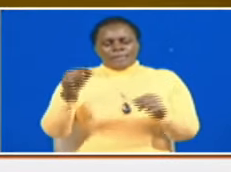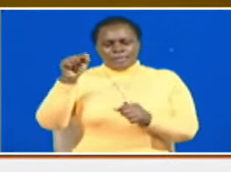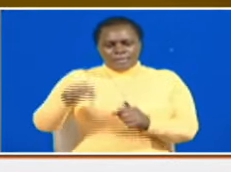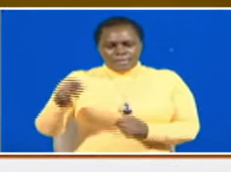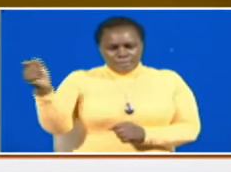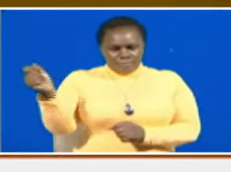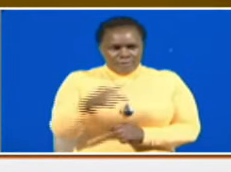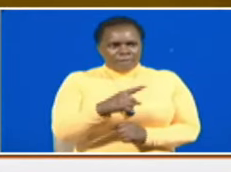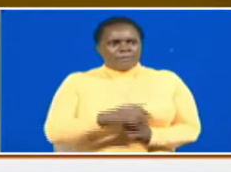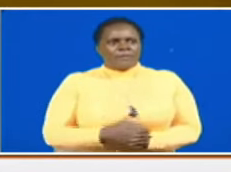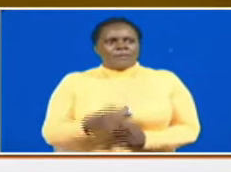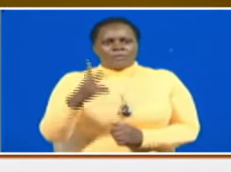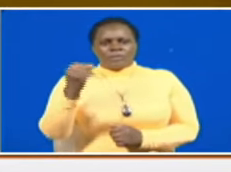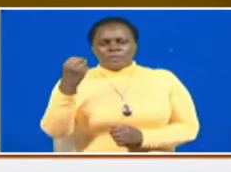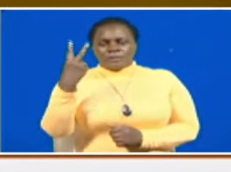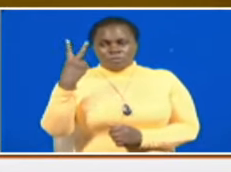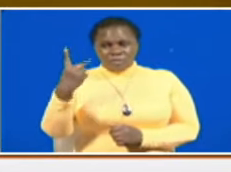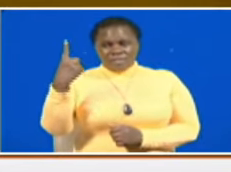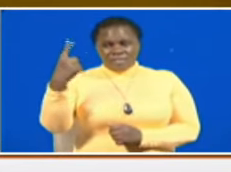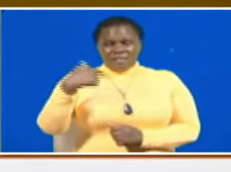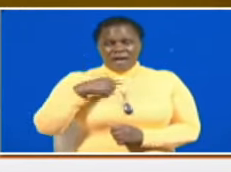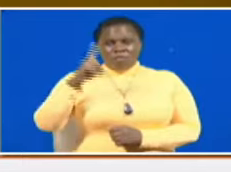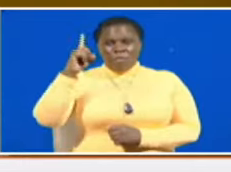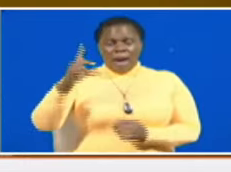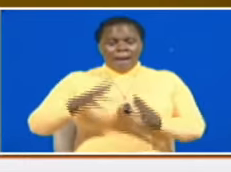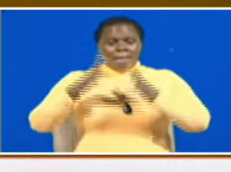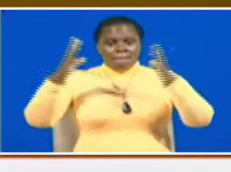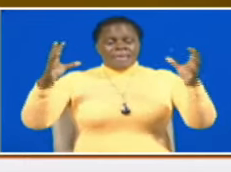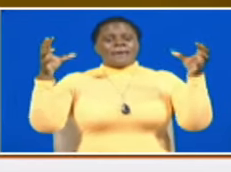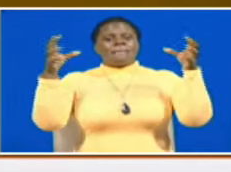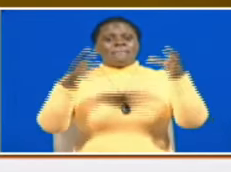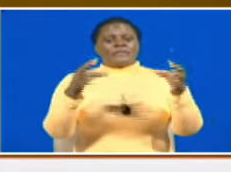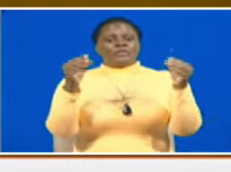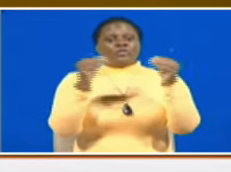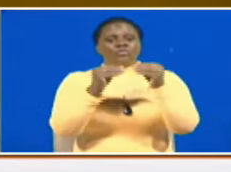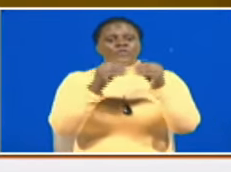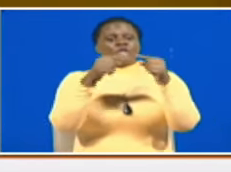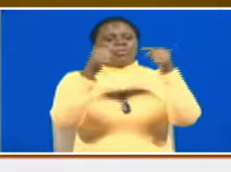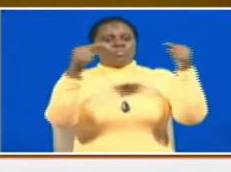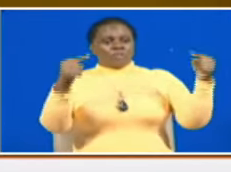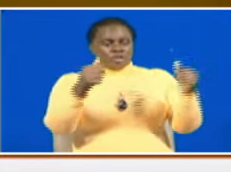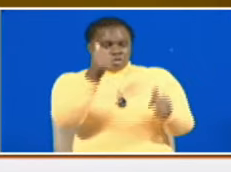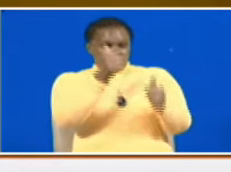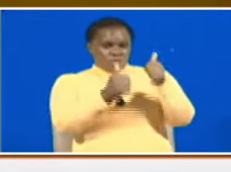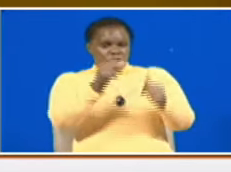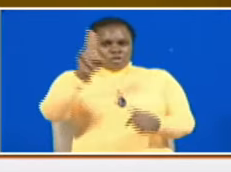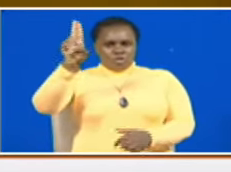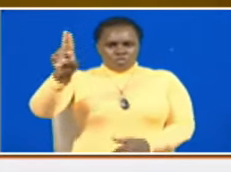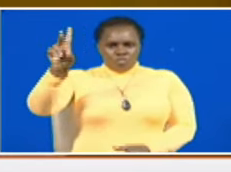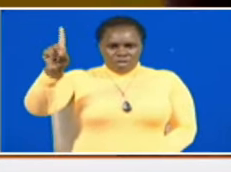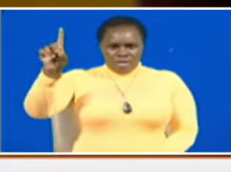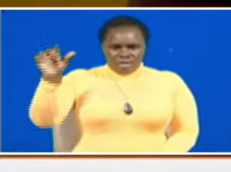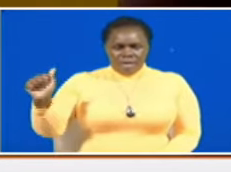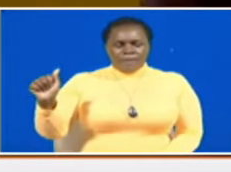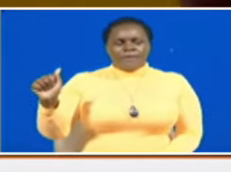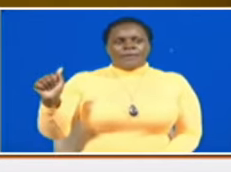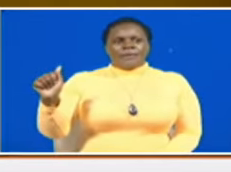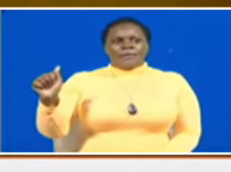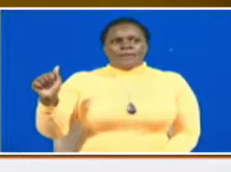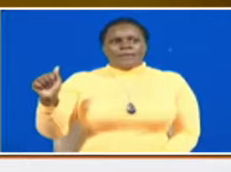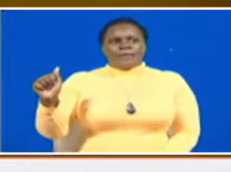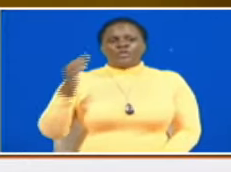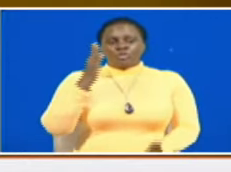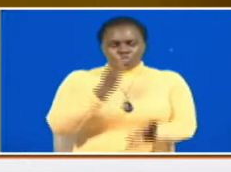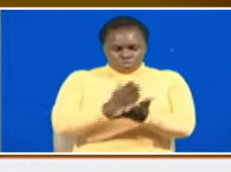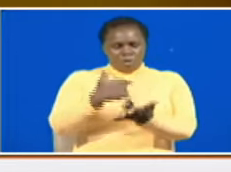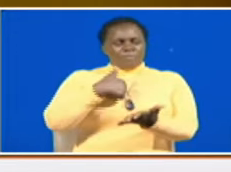In 2027, we shall have one formidable party to face the opposition, and that party will be UDA. Are you sure about that, SG?